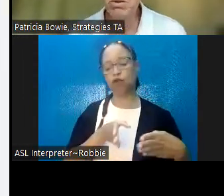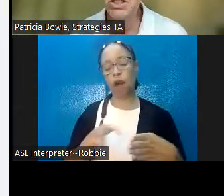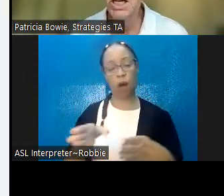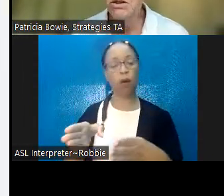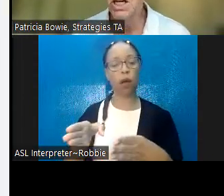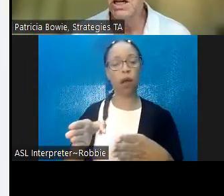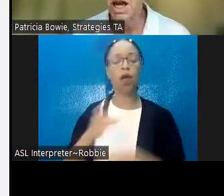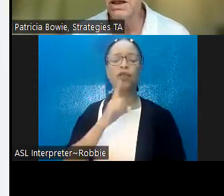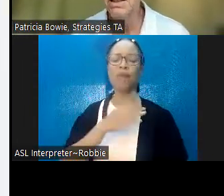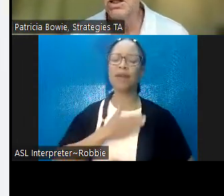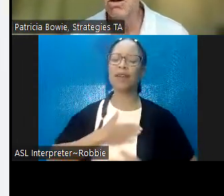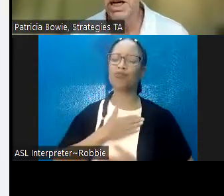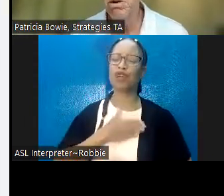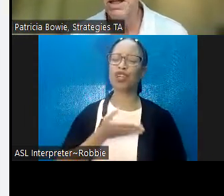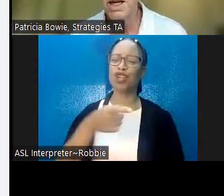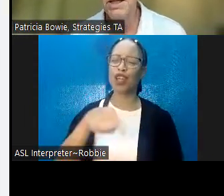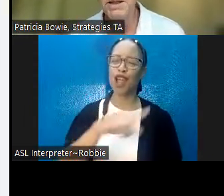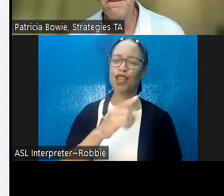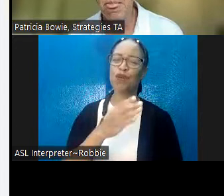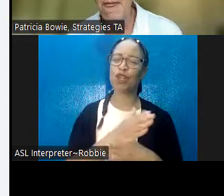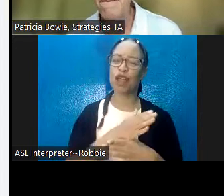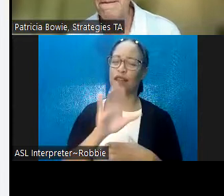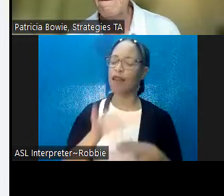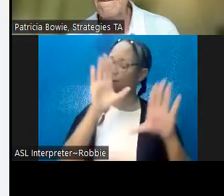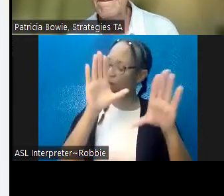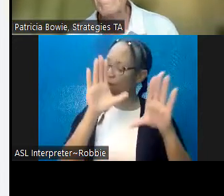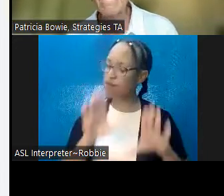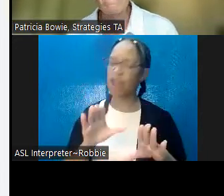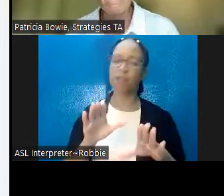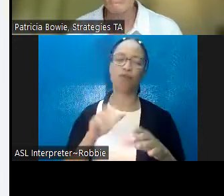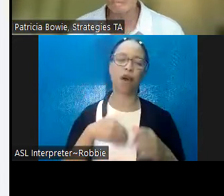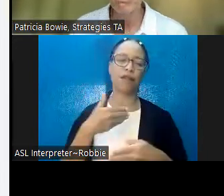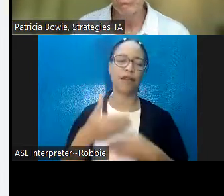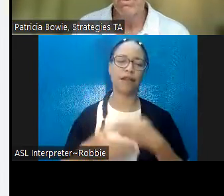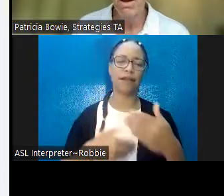really appreciate you sharing that. That's a great process.